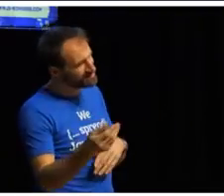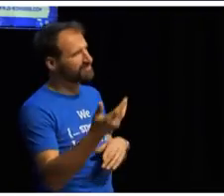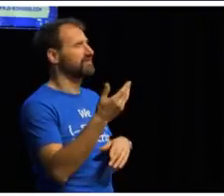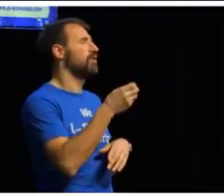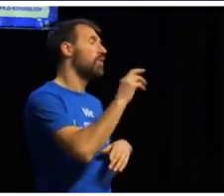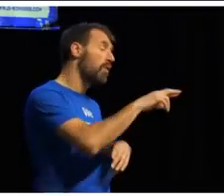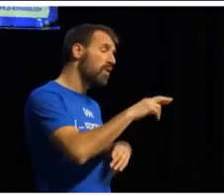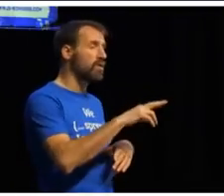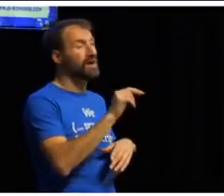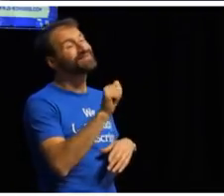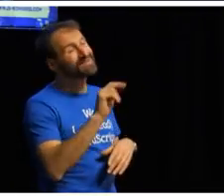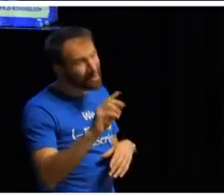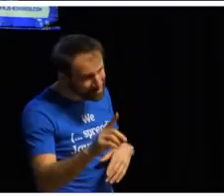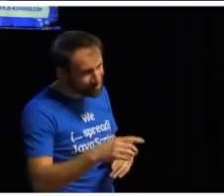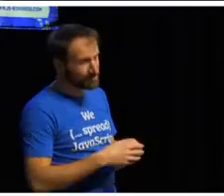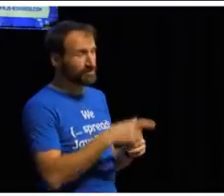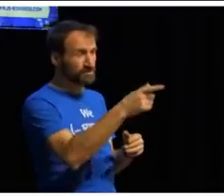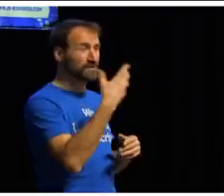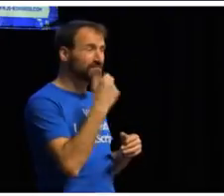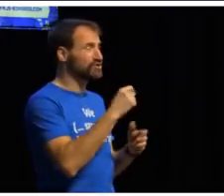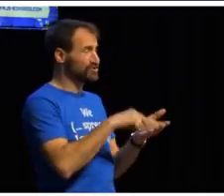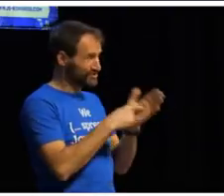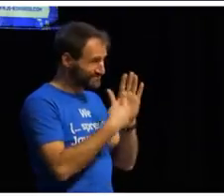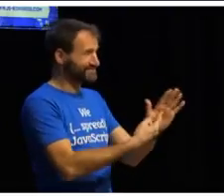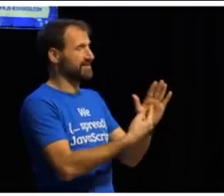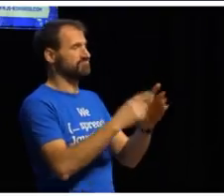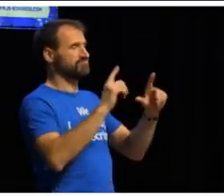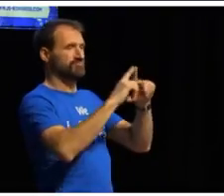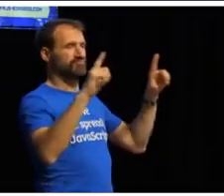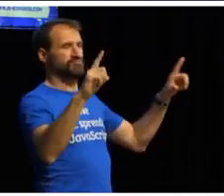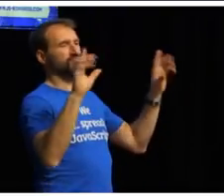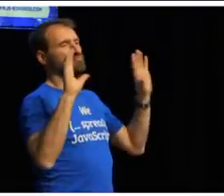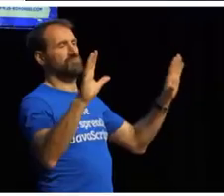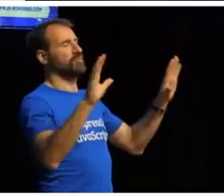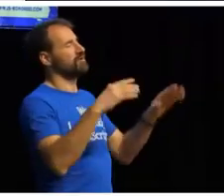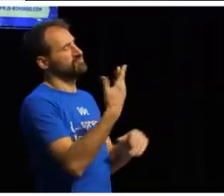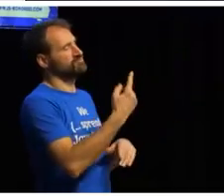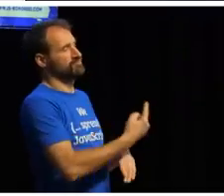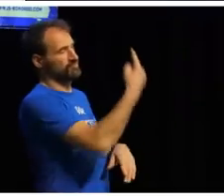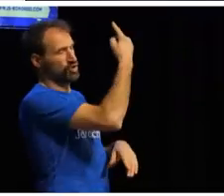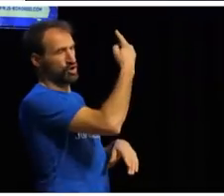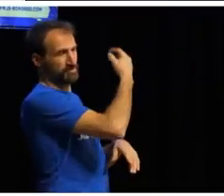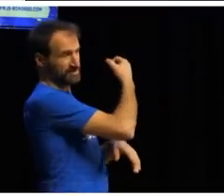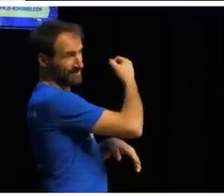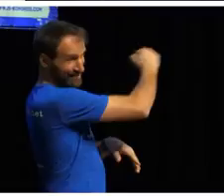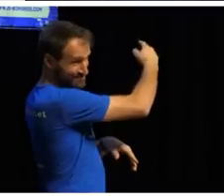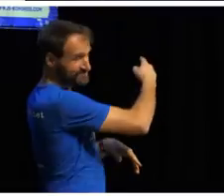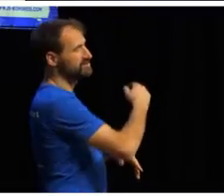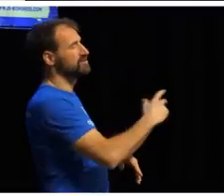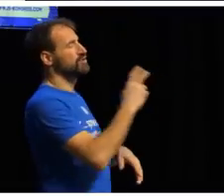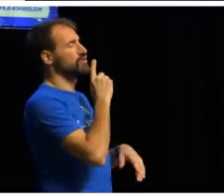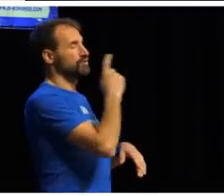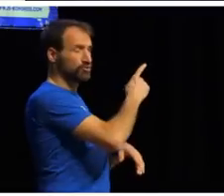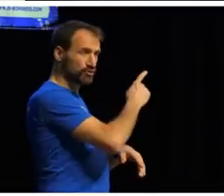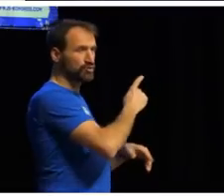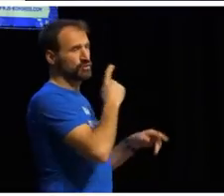be points on a plane, like I did here, so in the upper right, this is true and true, and this is true, and the